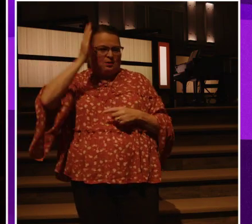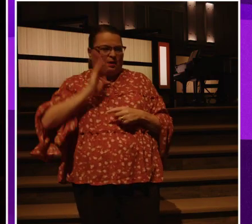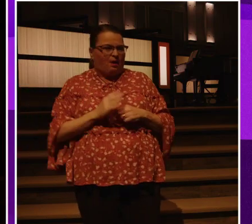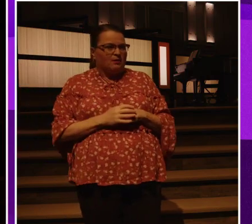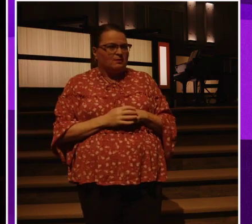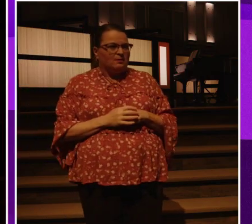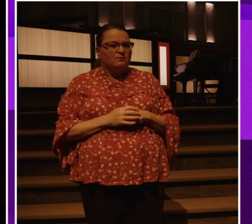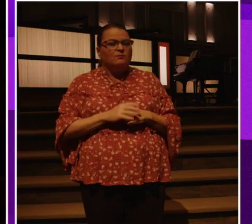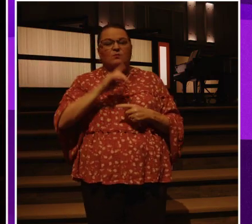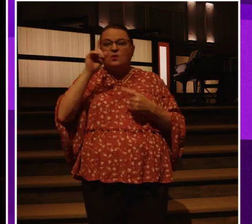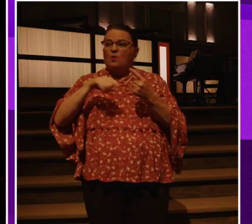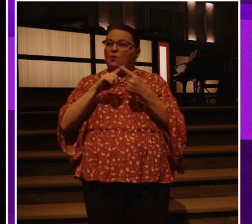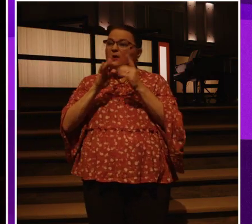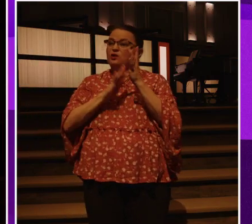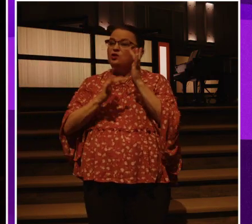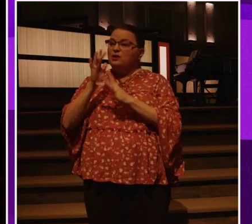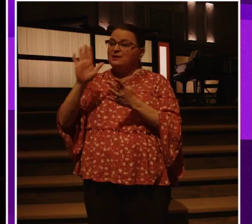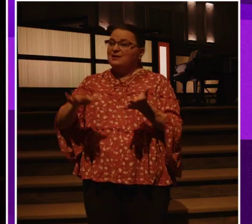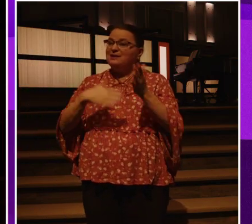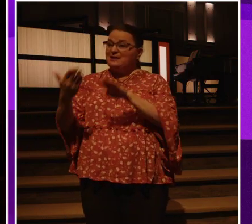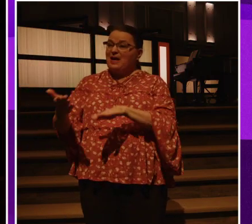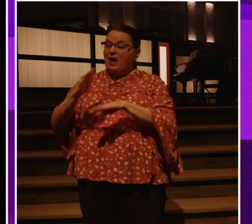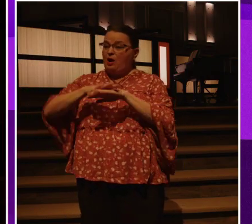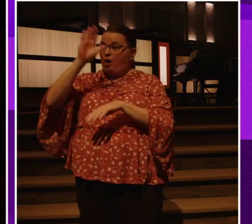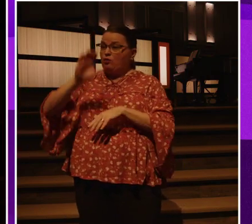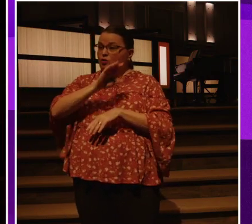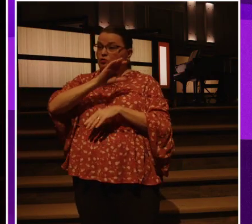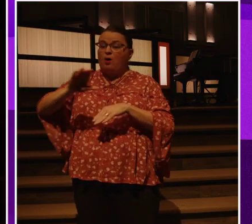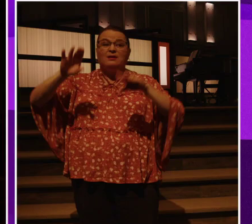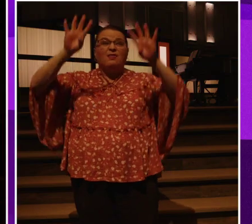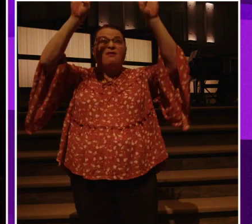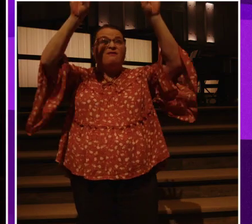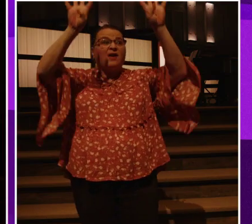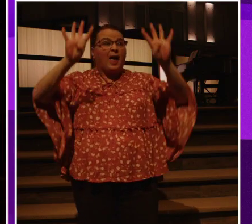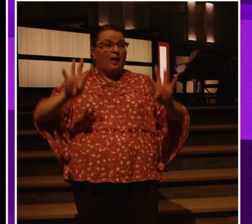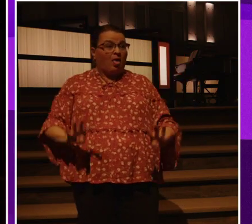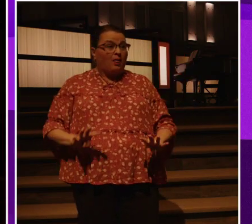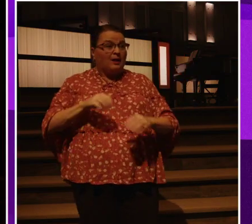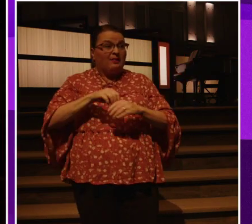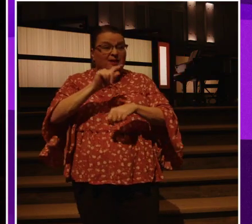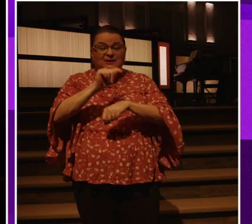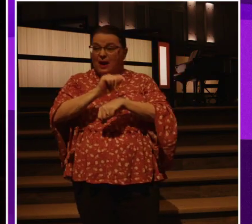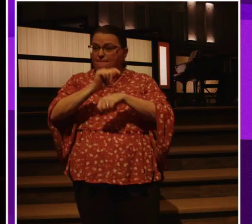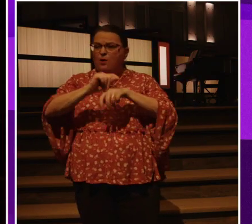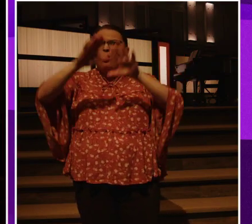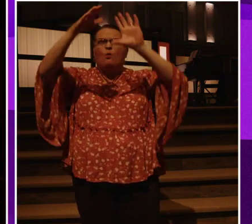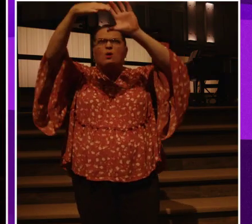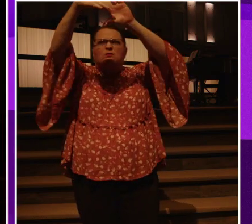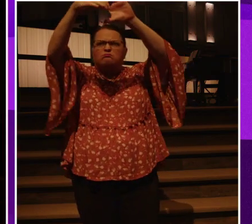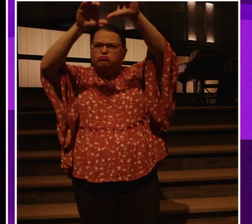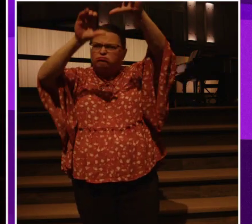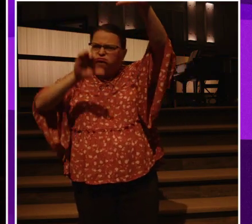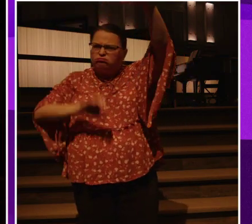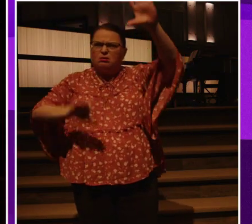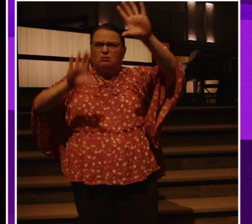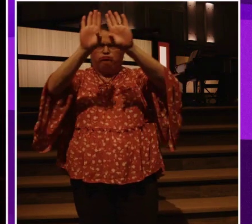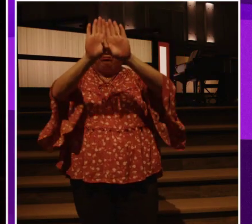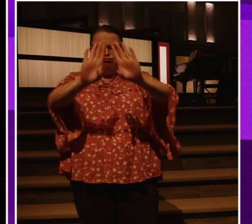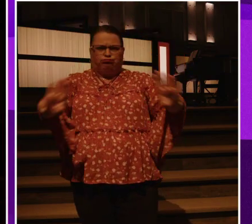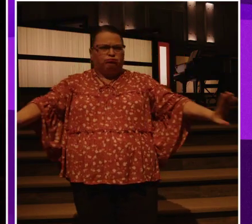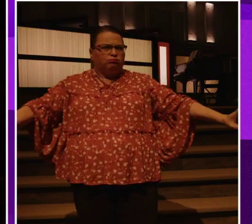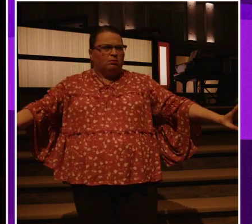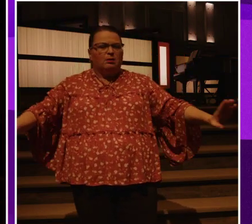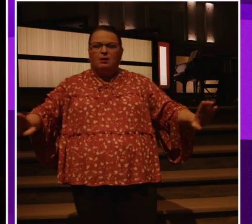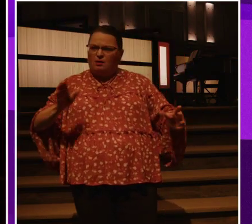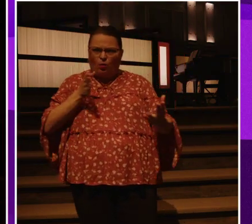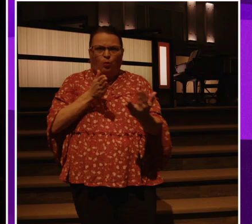when Jesus died on the cross, the veil in the temple was rent from top to bottom, opening wide the way to the mercy